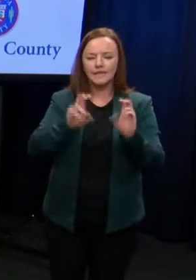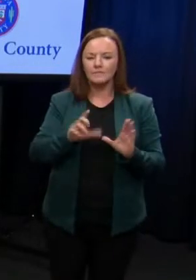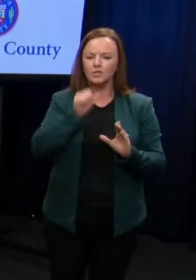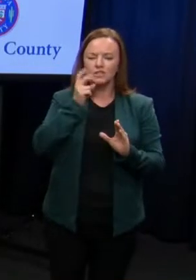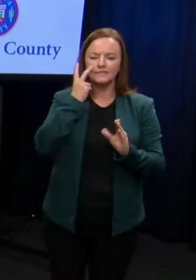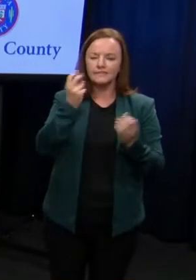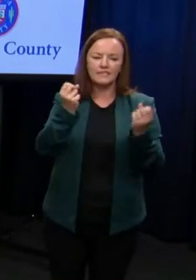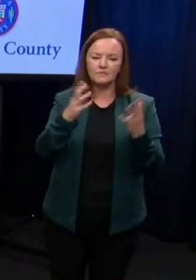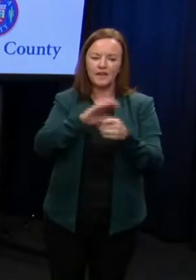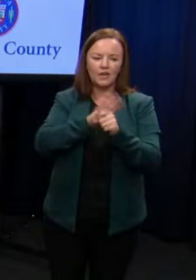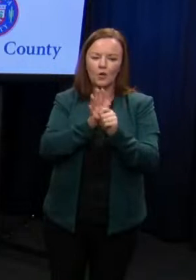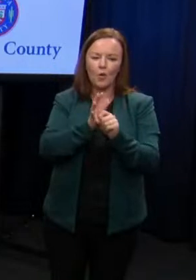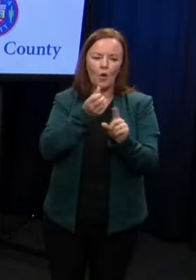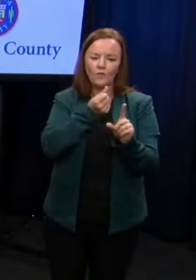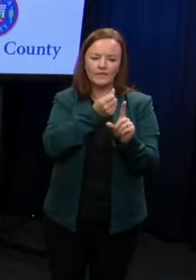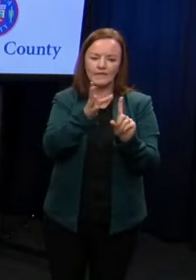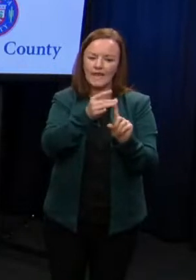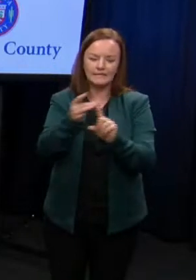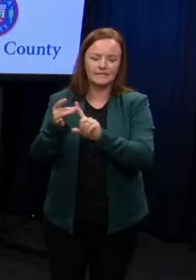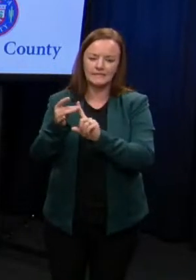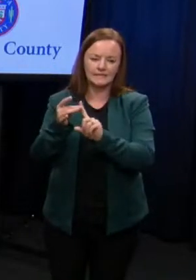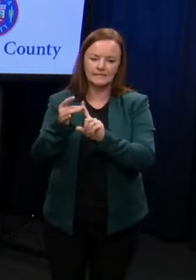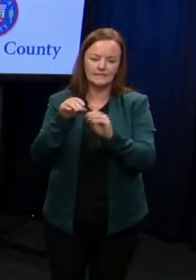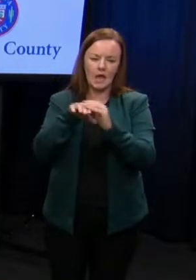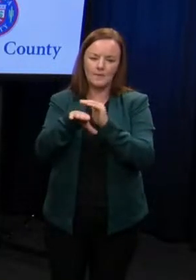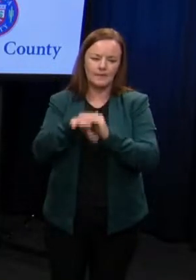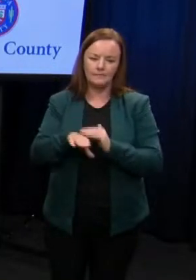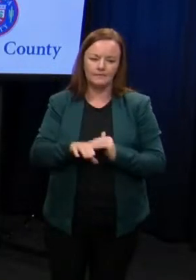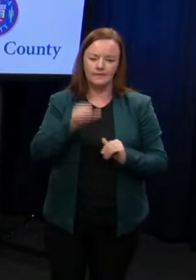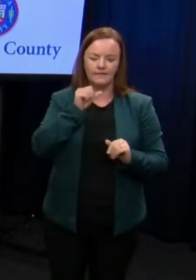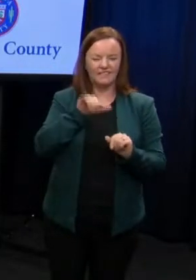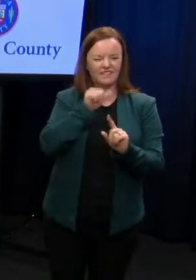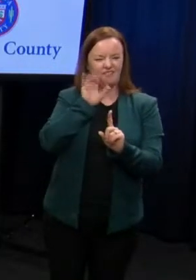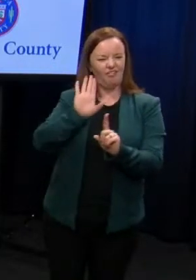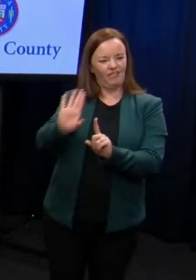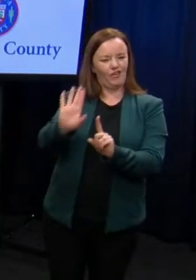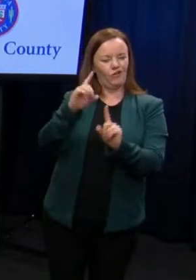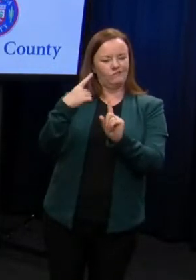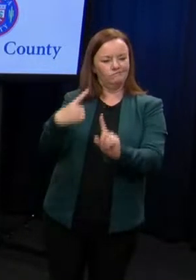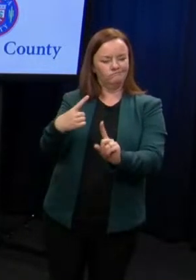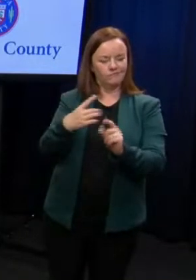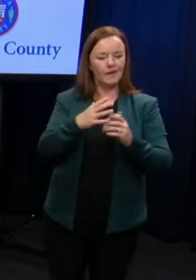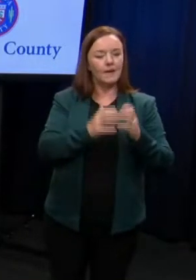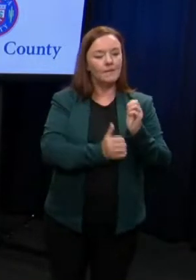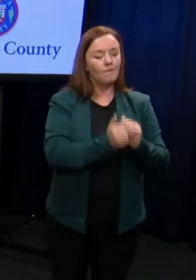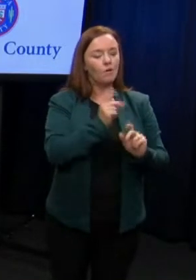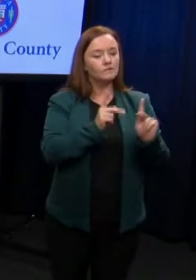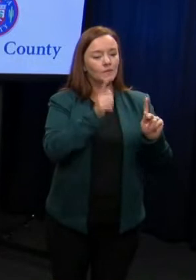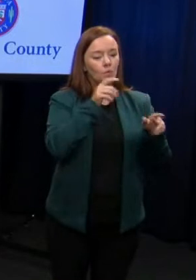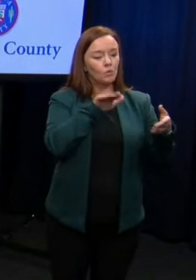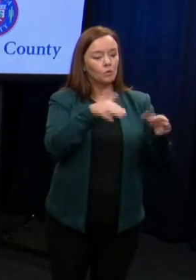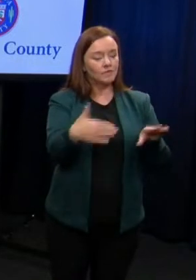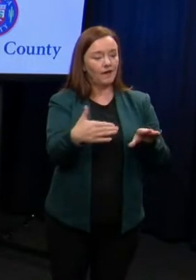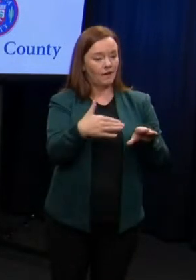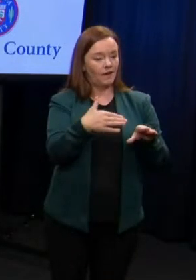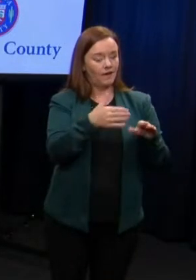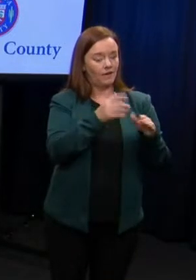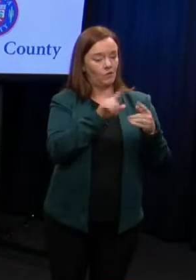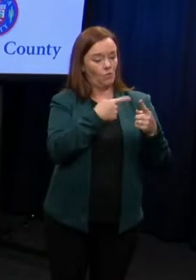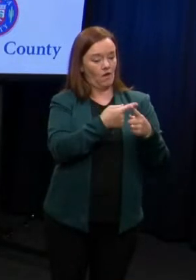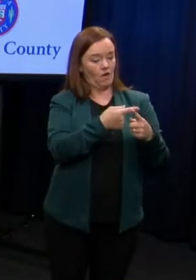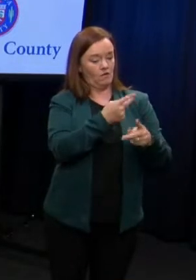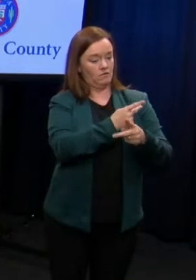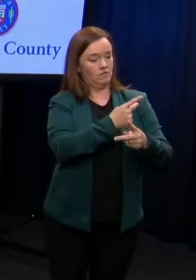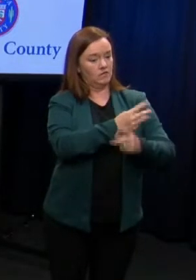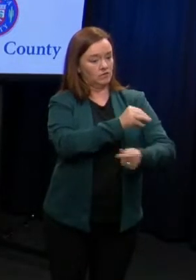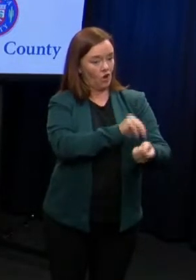COVID cases come in to OME. That's just not their mission. Most people die under the care of a physician, and that physician would then